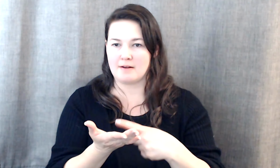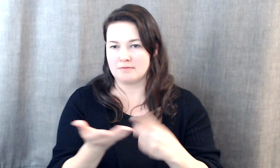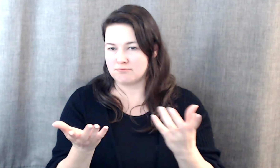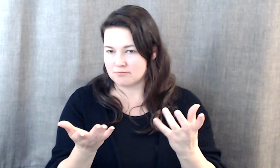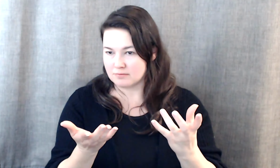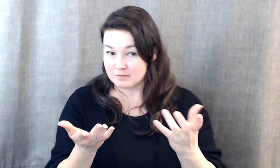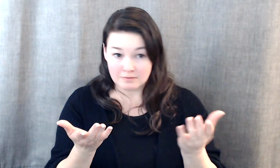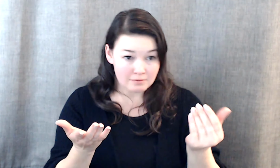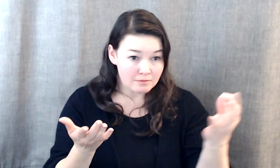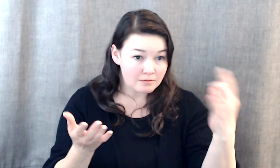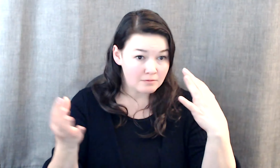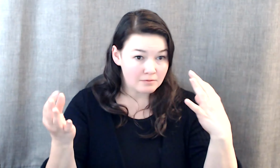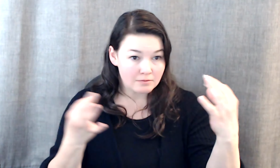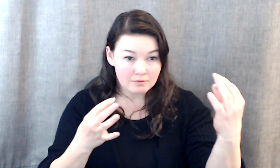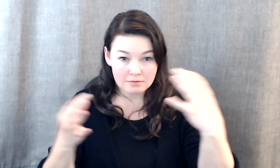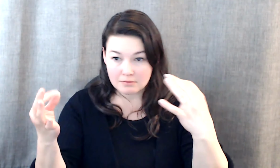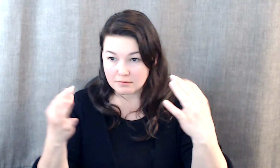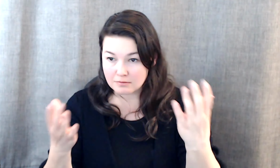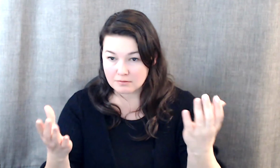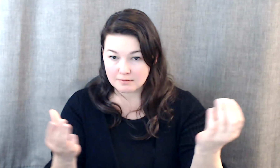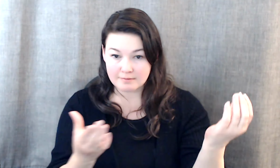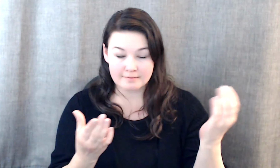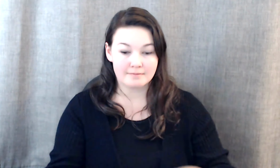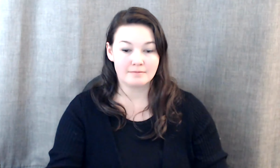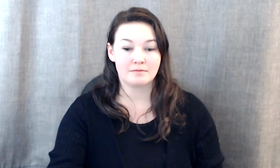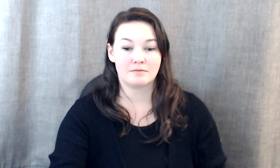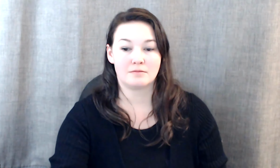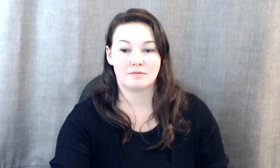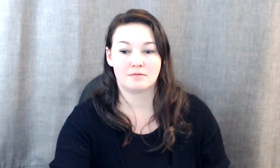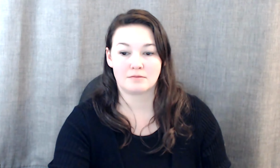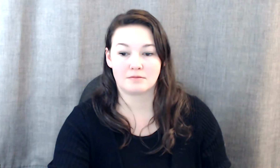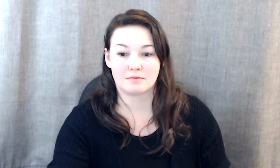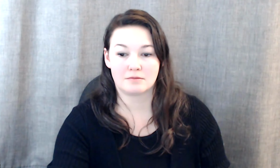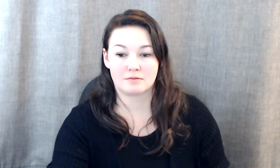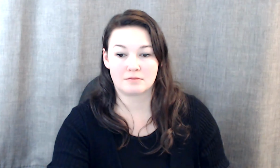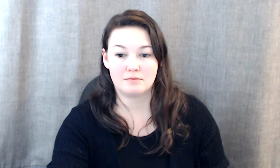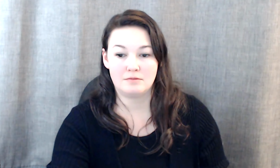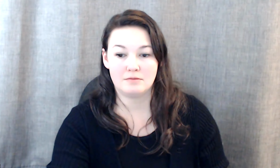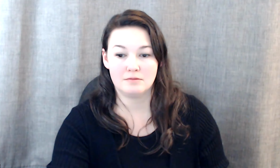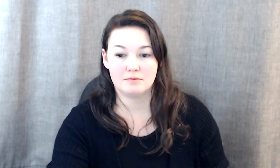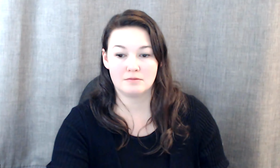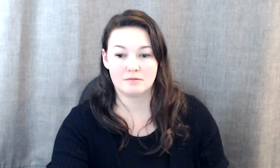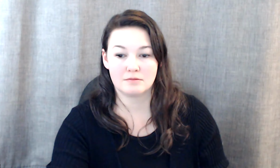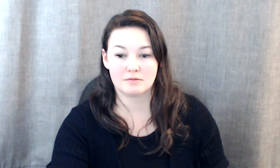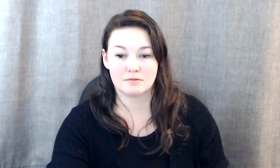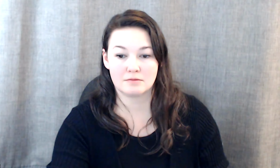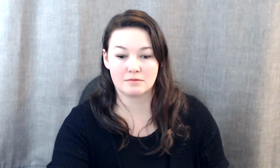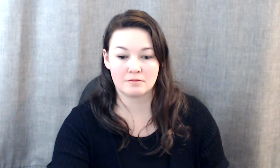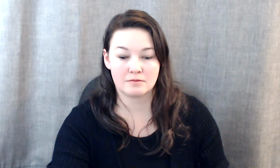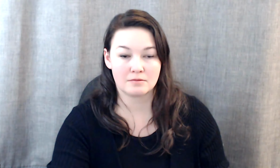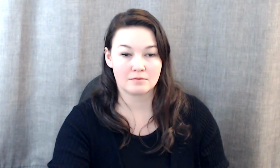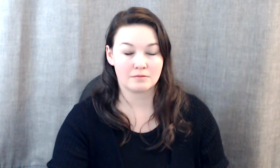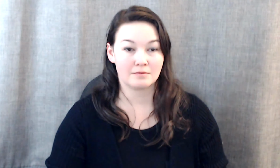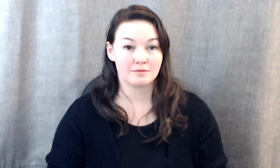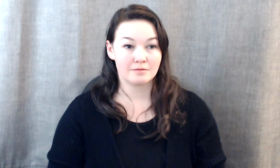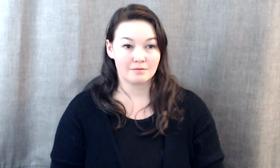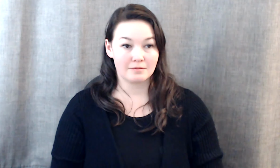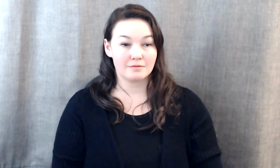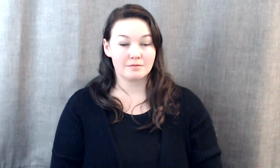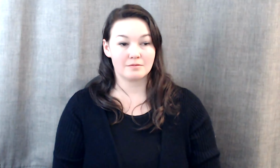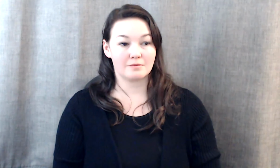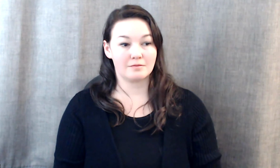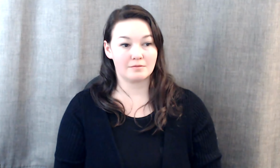any questions. Entonces voy a pausar un momento para que los que tengan preguntas acerca de lo que he dicho hagan sus preguntas. Ahorita